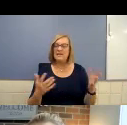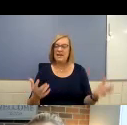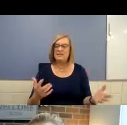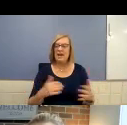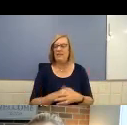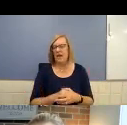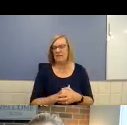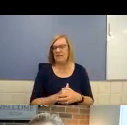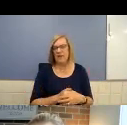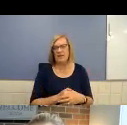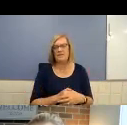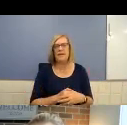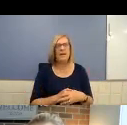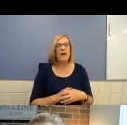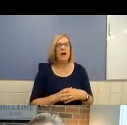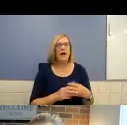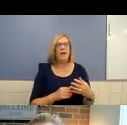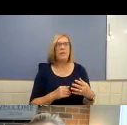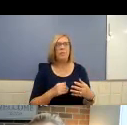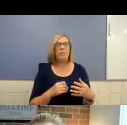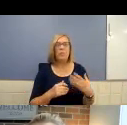can I test out of an ASL class?